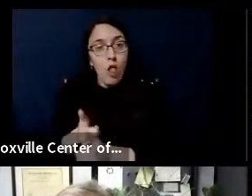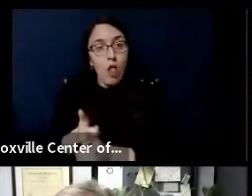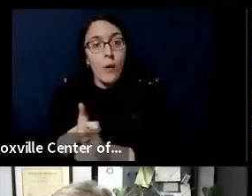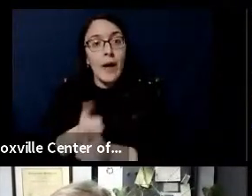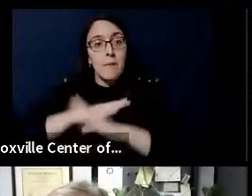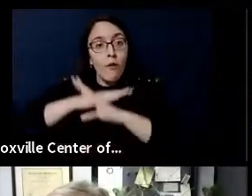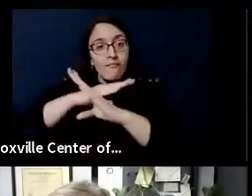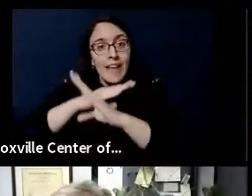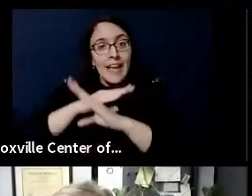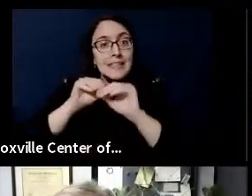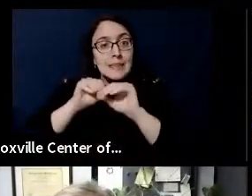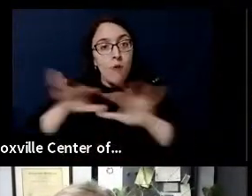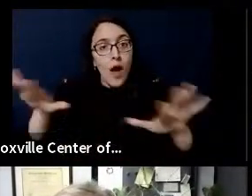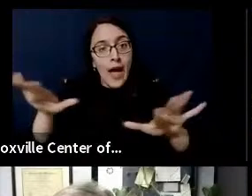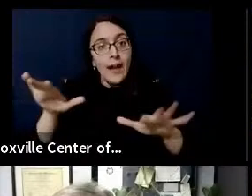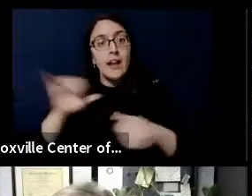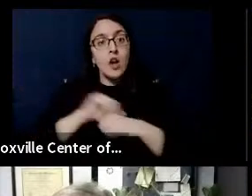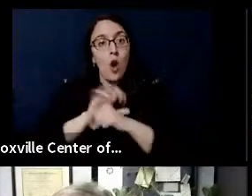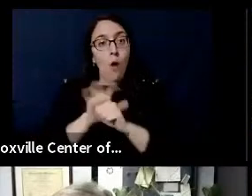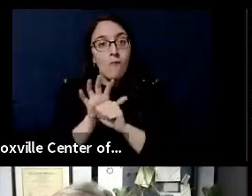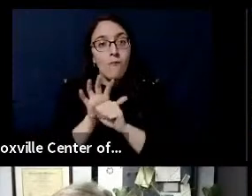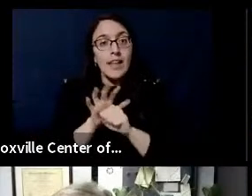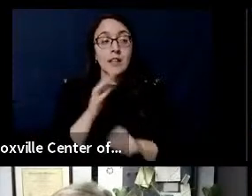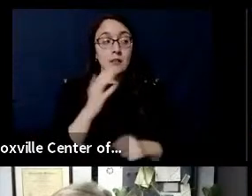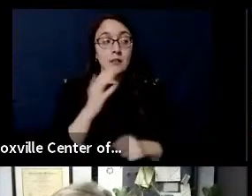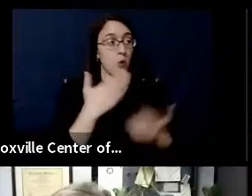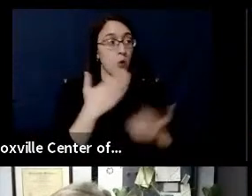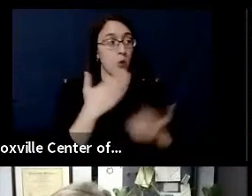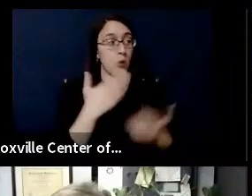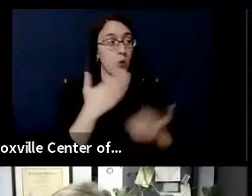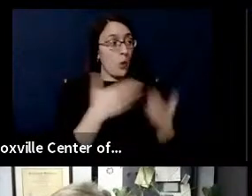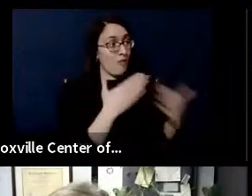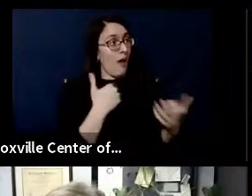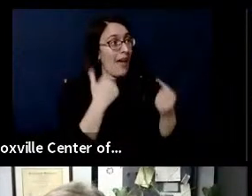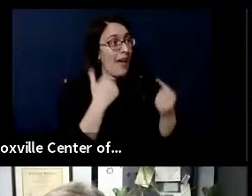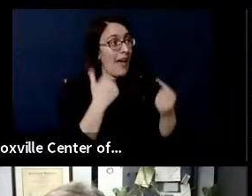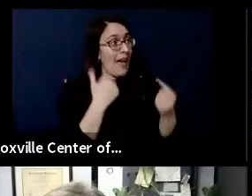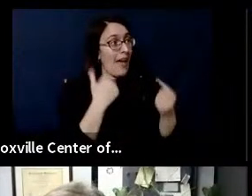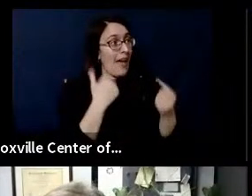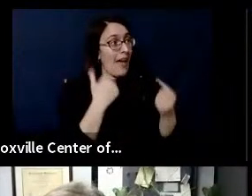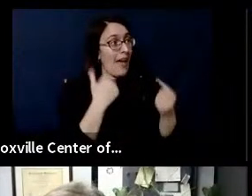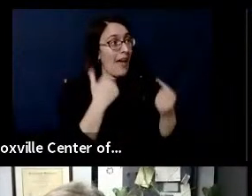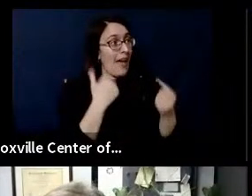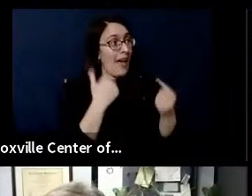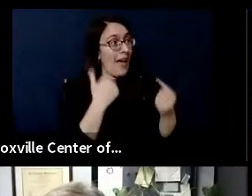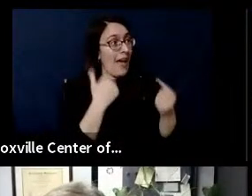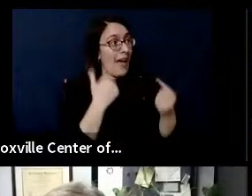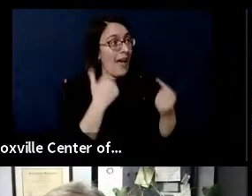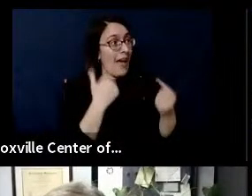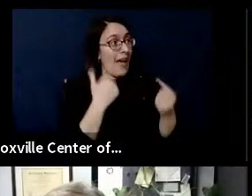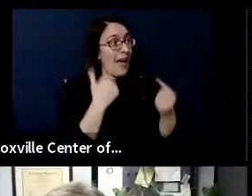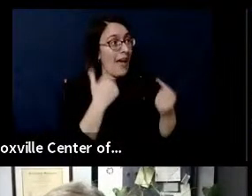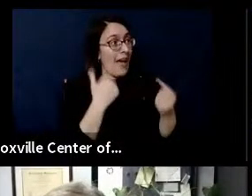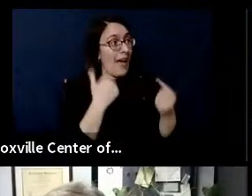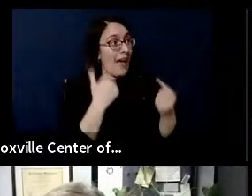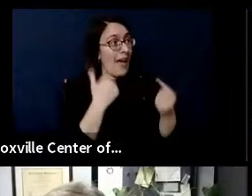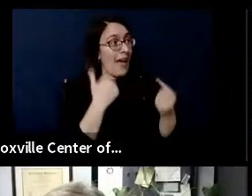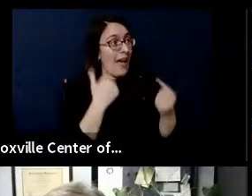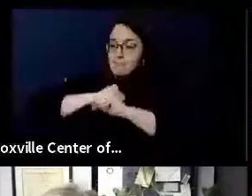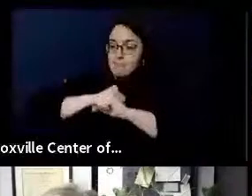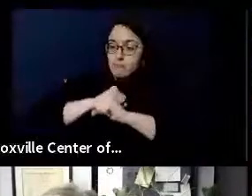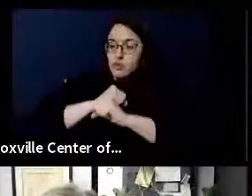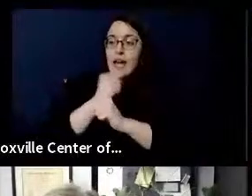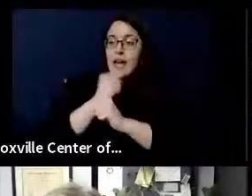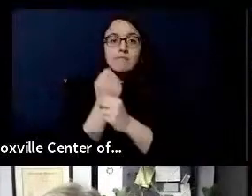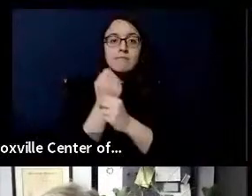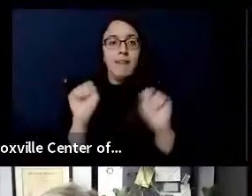prevention protocols so that even in light of these larger numbers of COVID patients, and are keeping all of our patients safe.